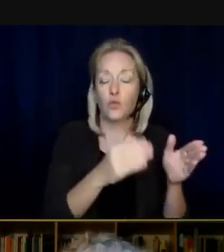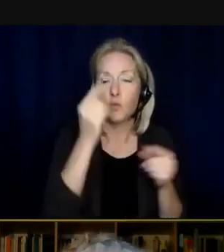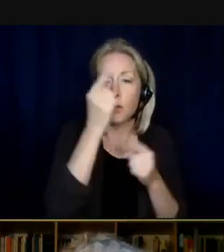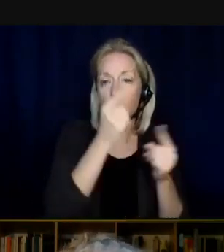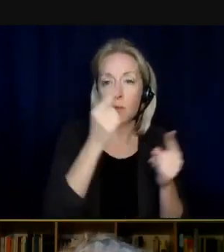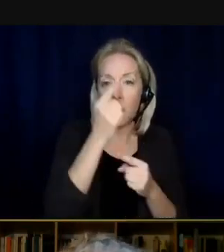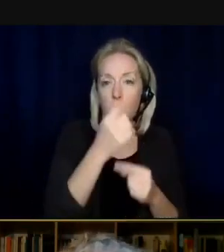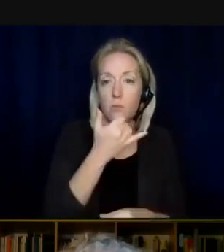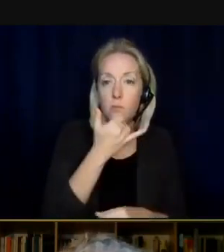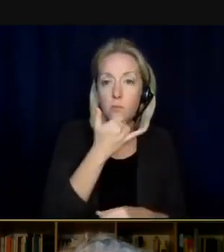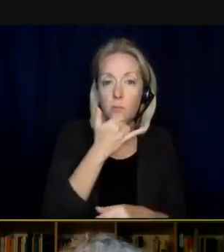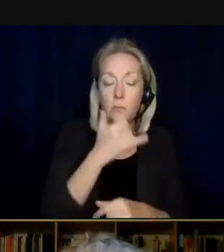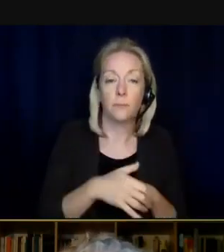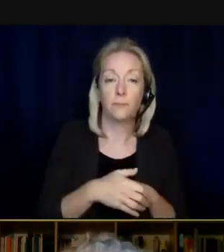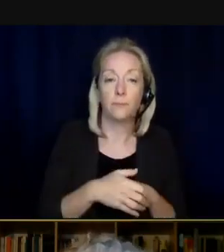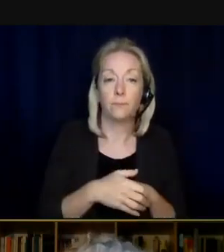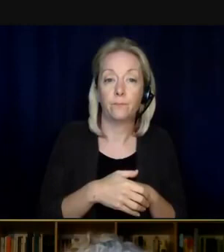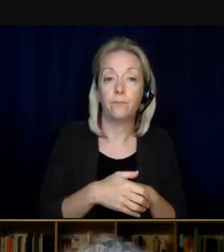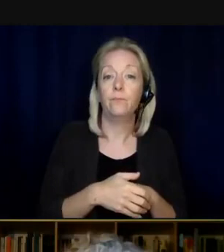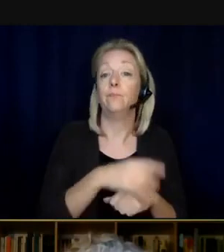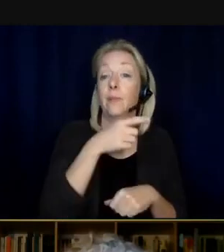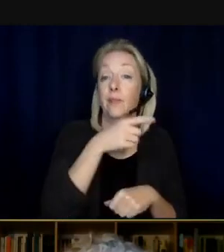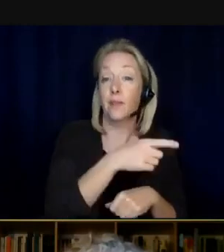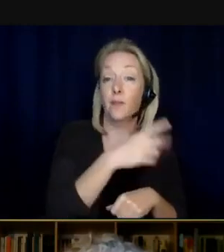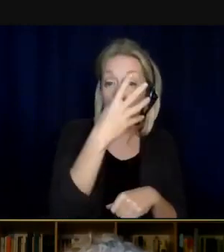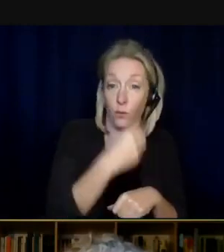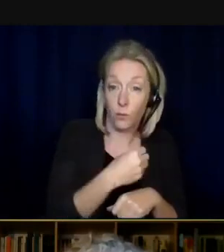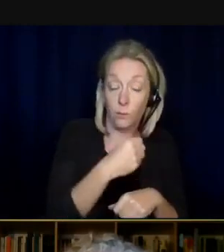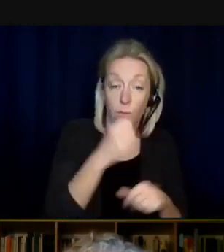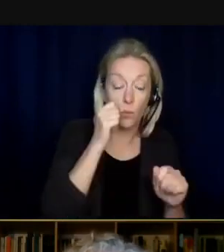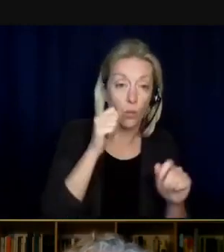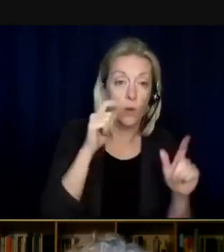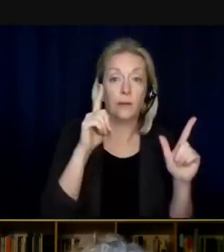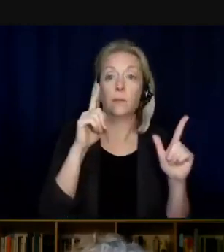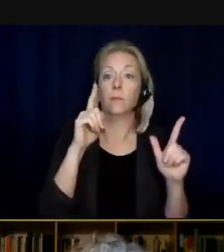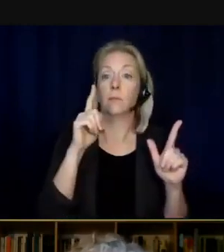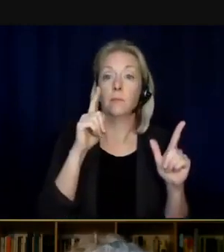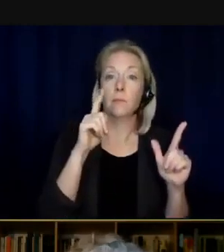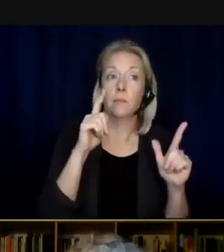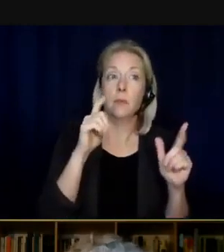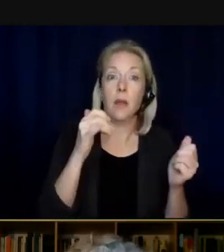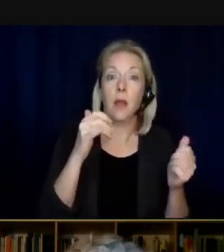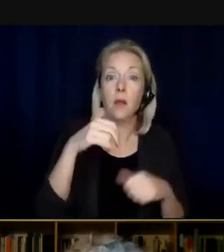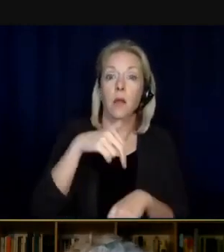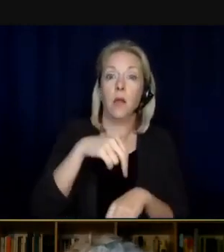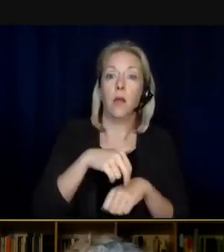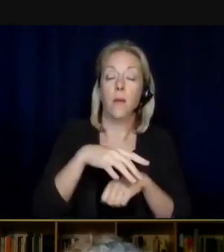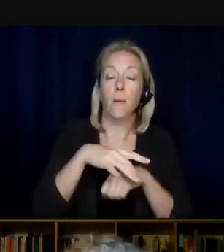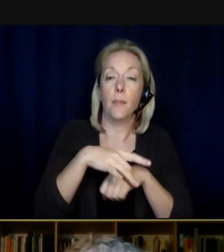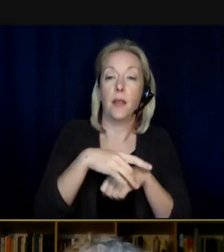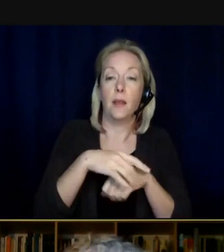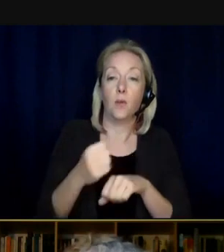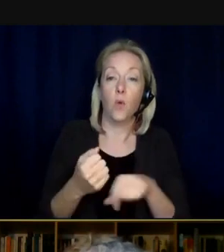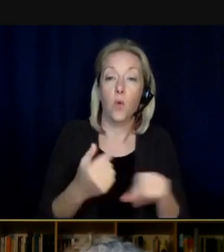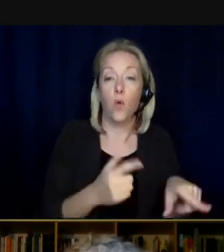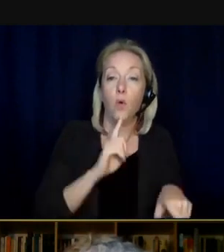there, he falls asleep. And when he wakes up, he's on a planet where everyone is deaf, and